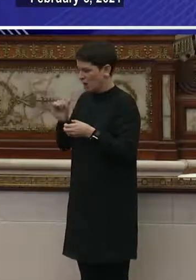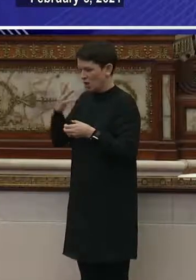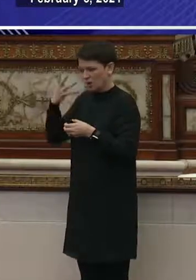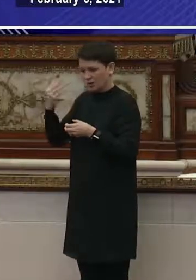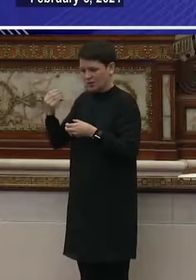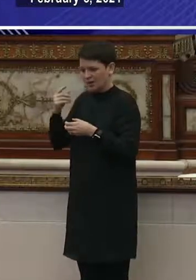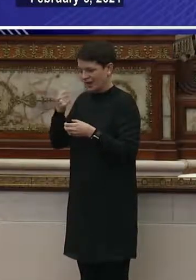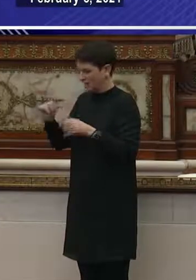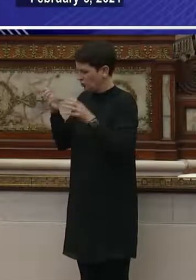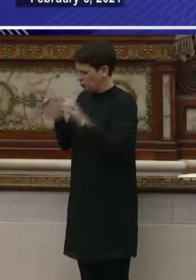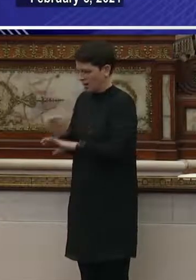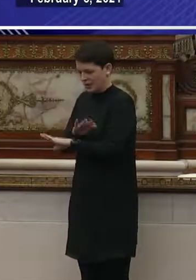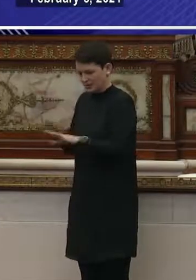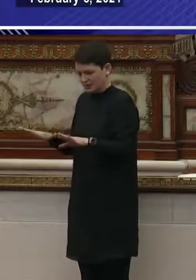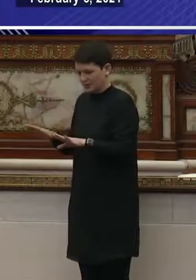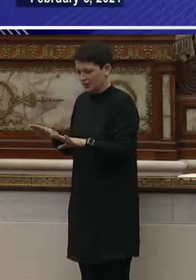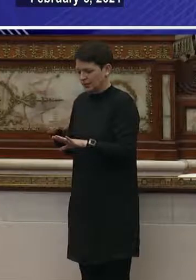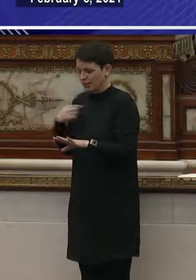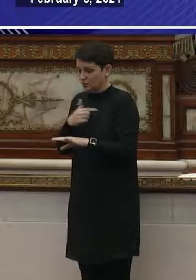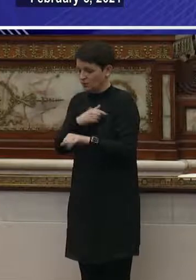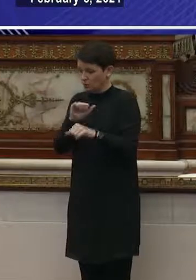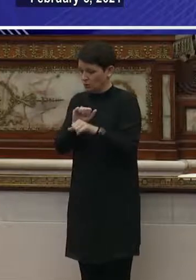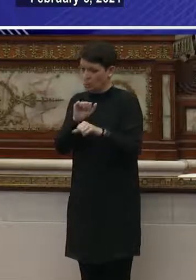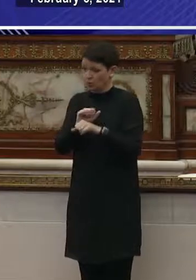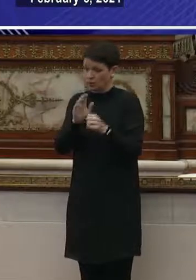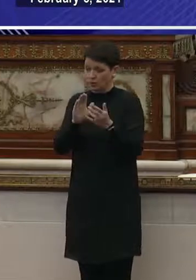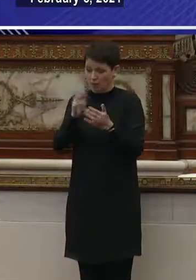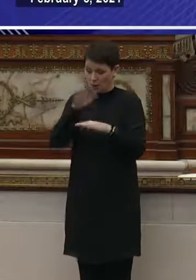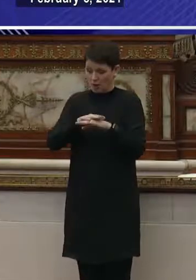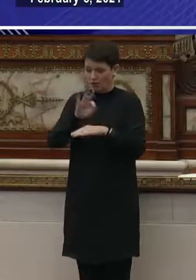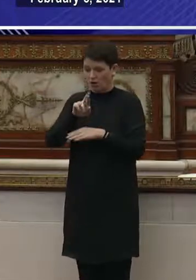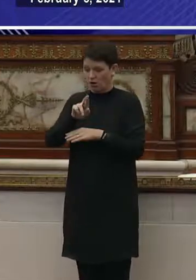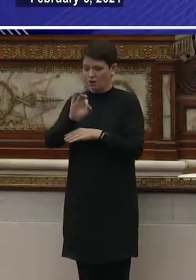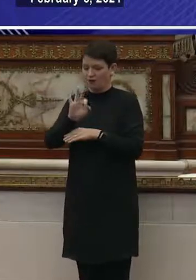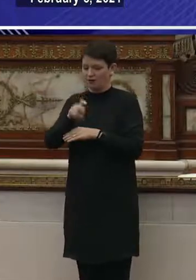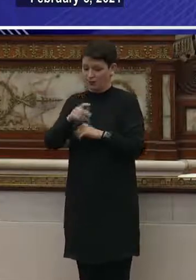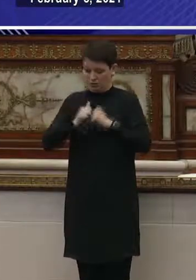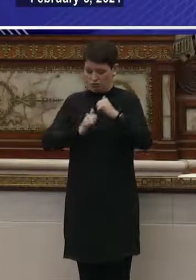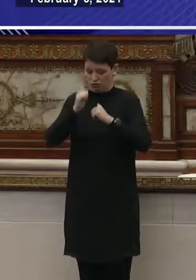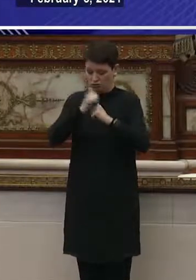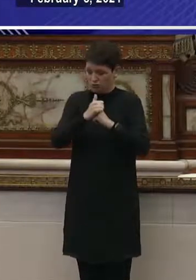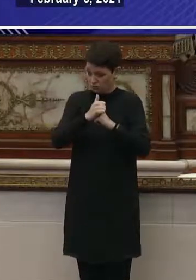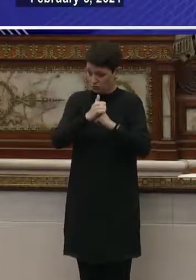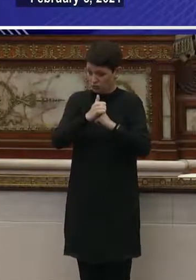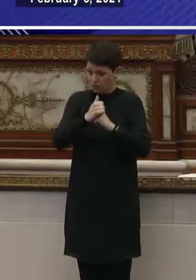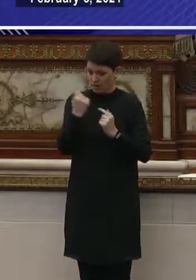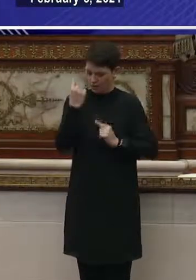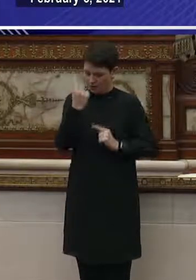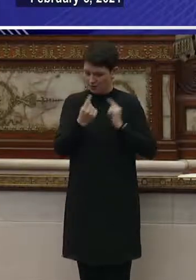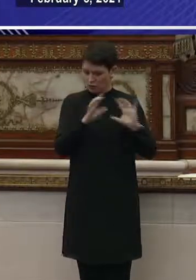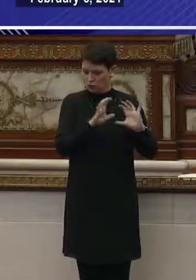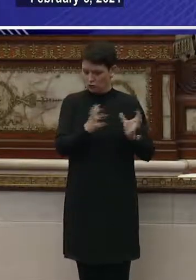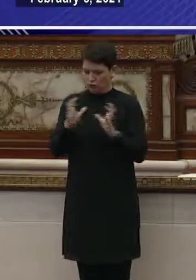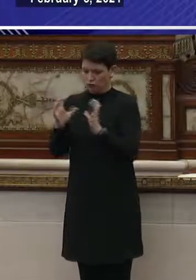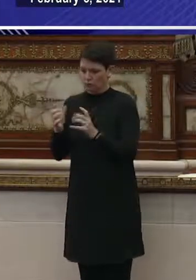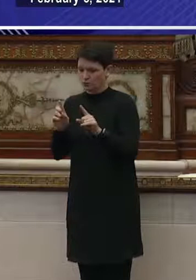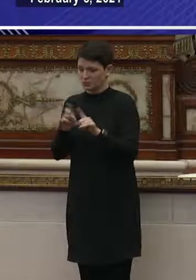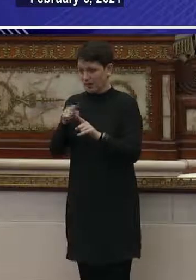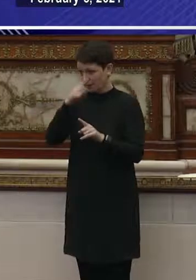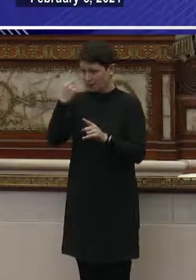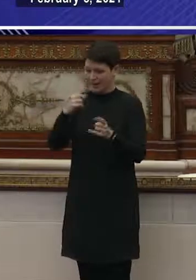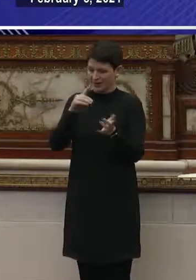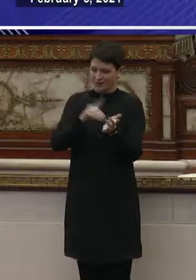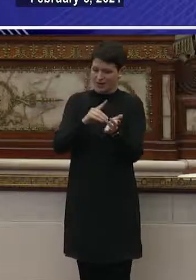any chances. As we are working on that RFP structure and we're thinking about groups like the Black